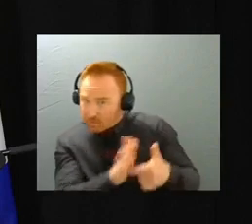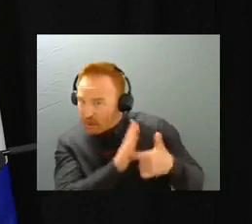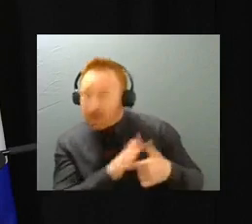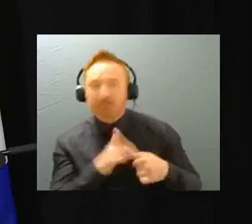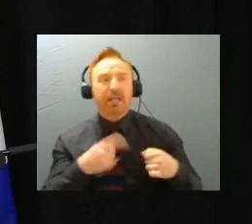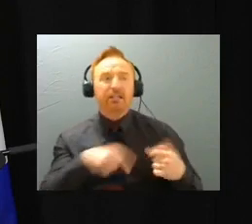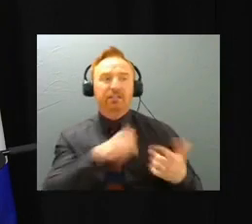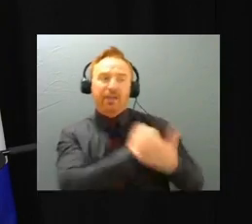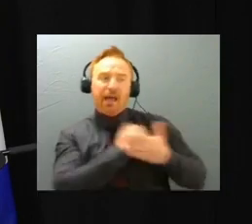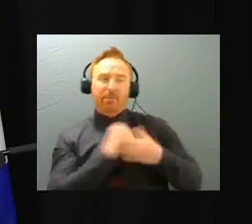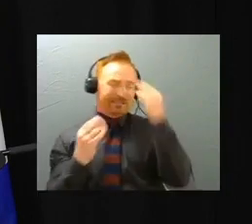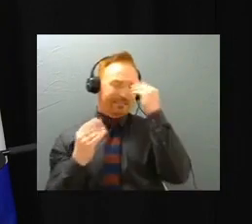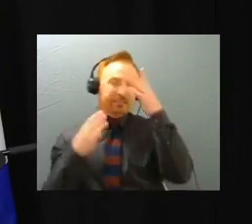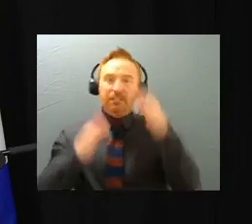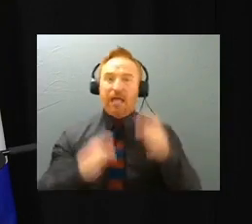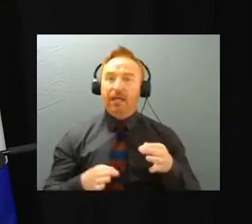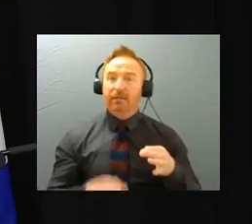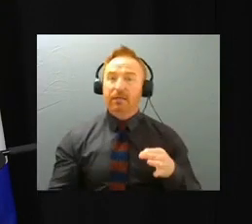Follow-up, Chris?